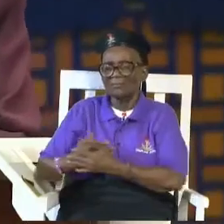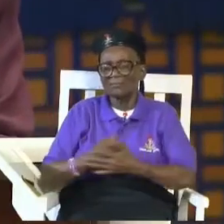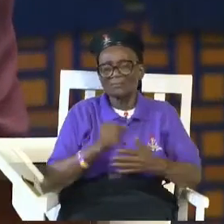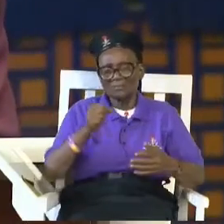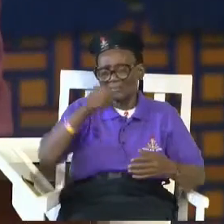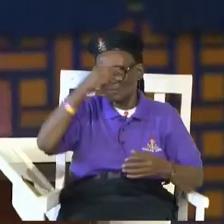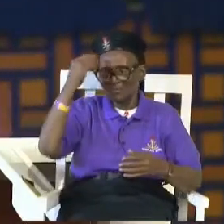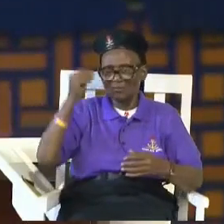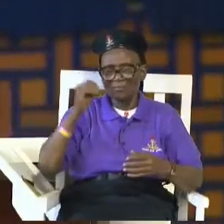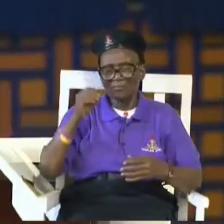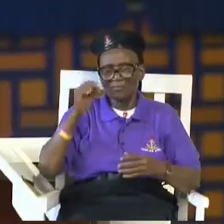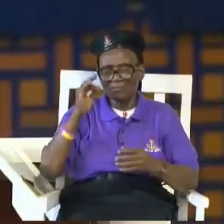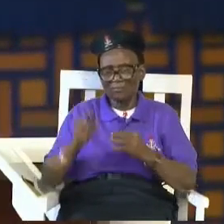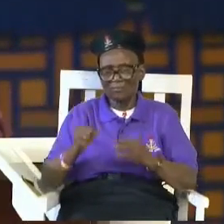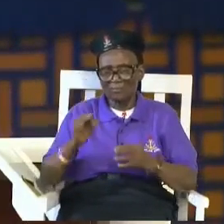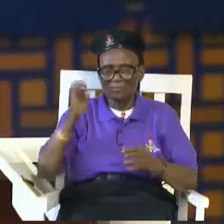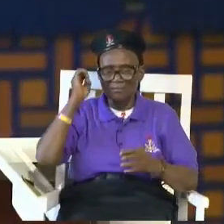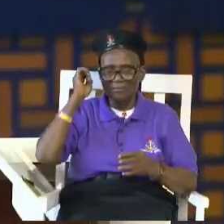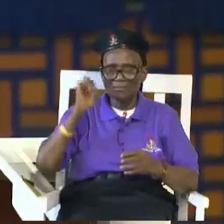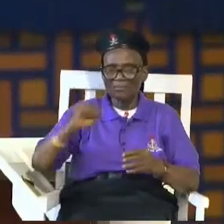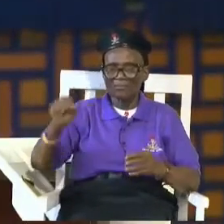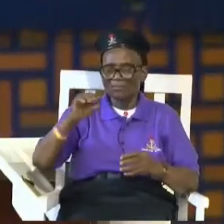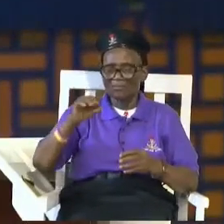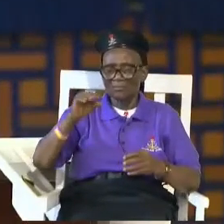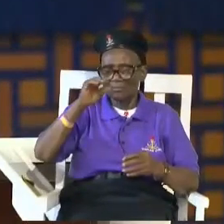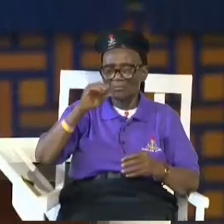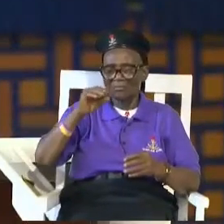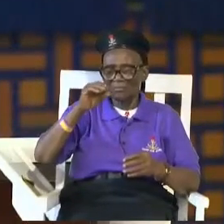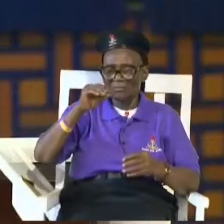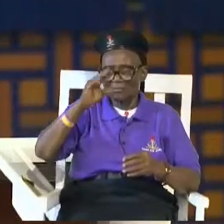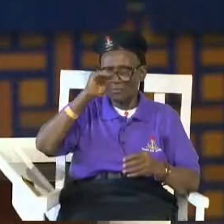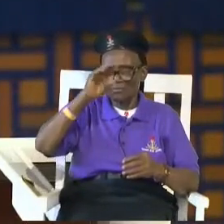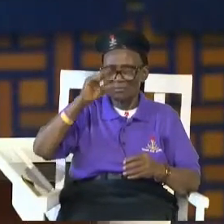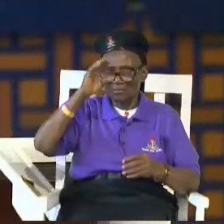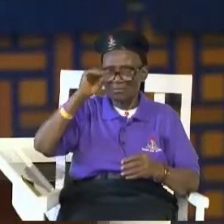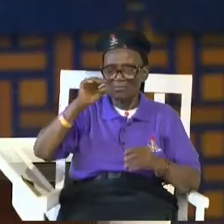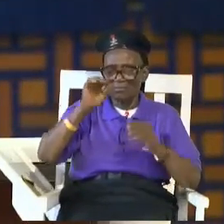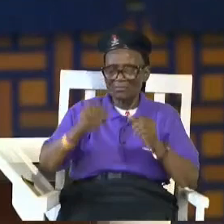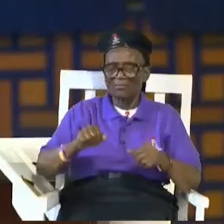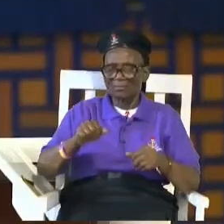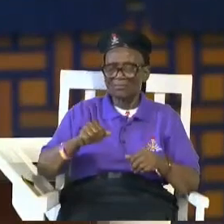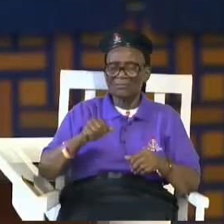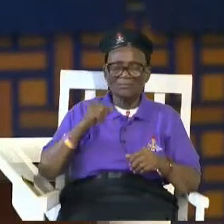Because if a madman could worship God, what's your excuse